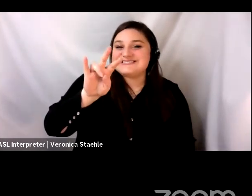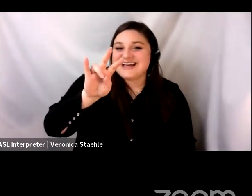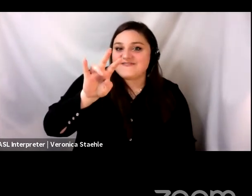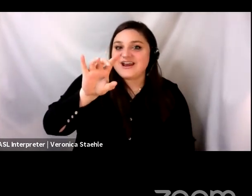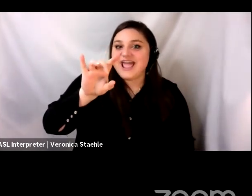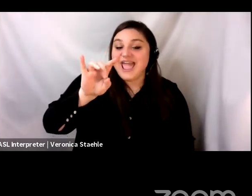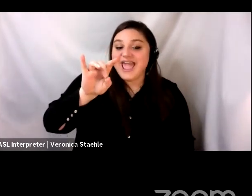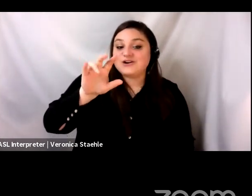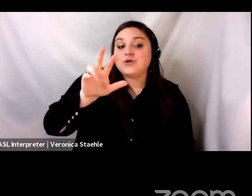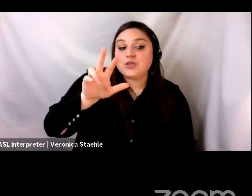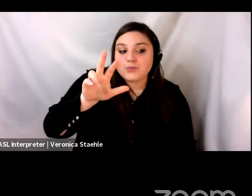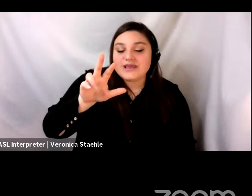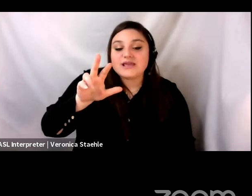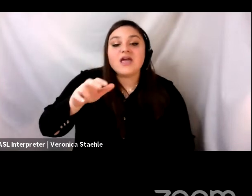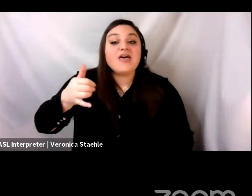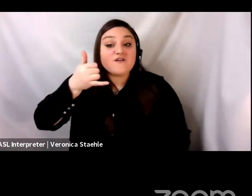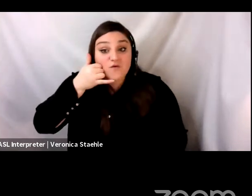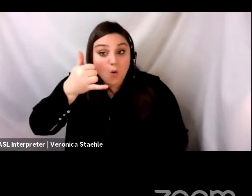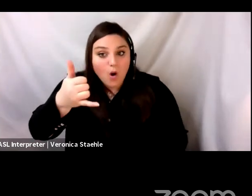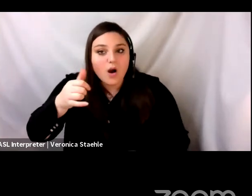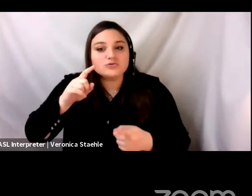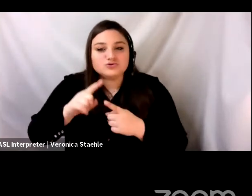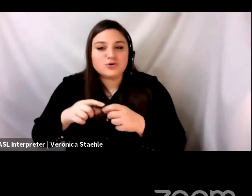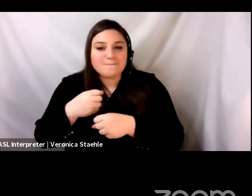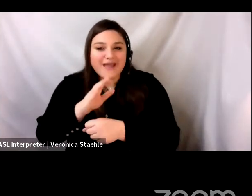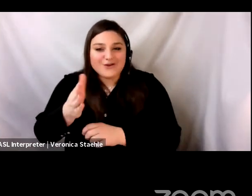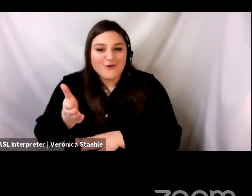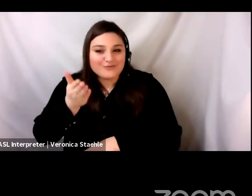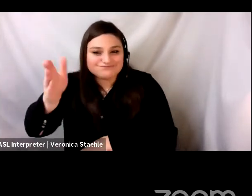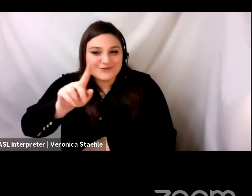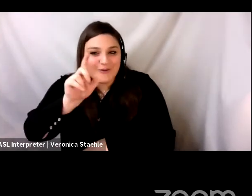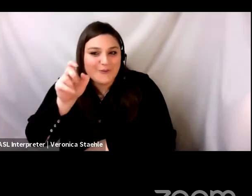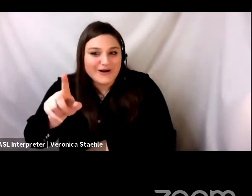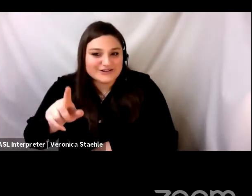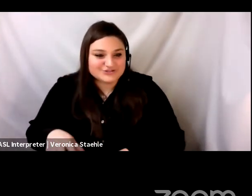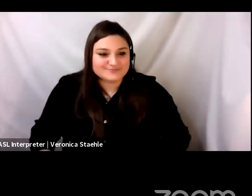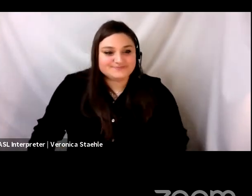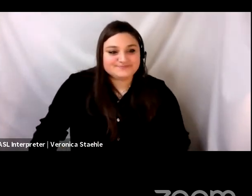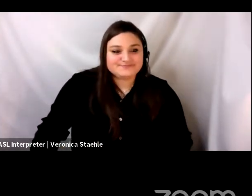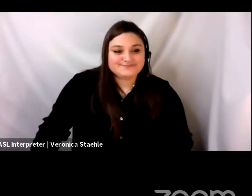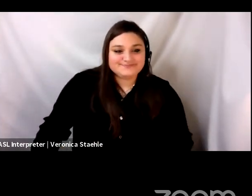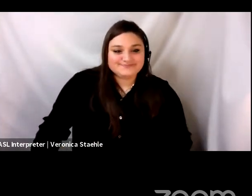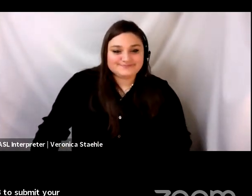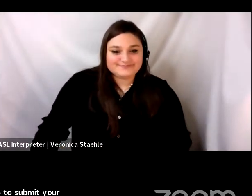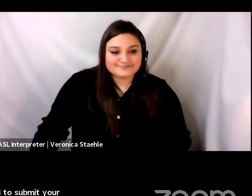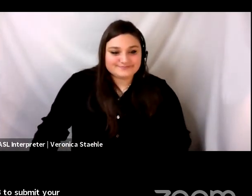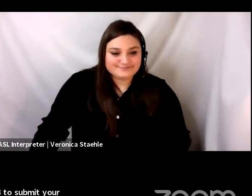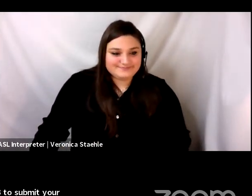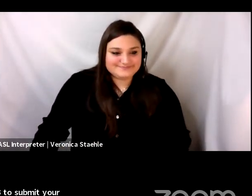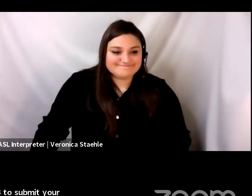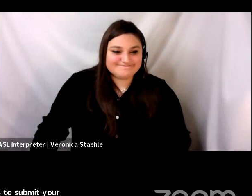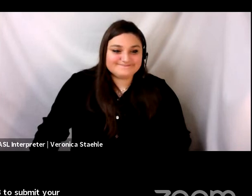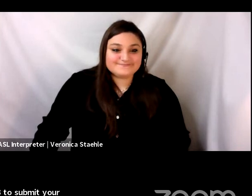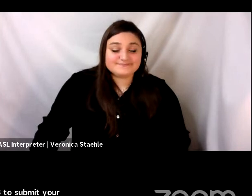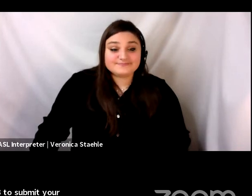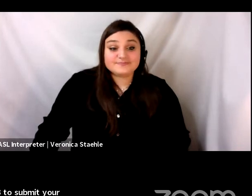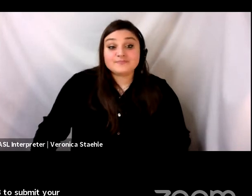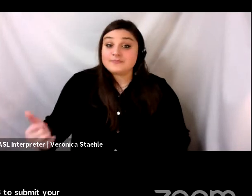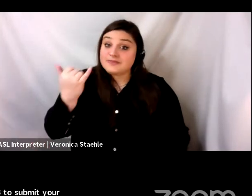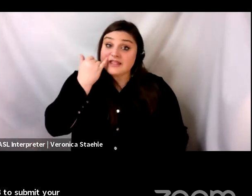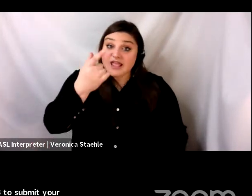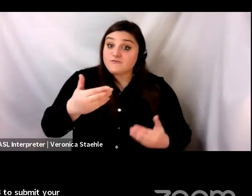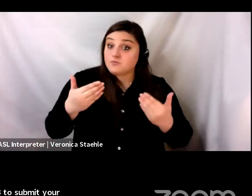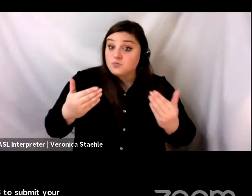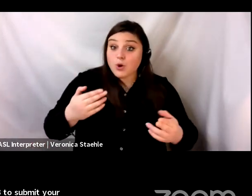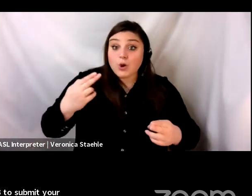646-893-8783 to submit your questions. If you do use the chat, we invite you to click on